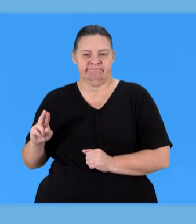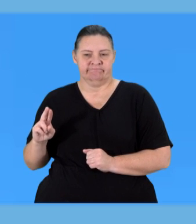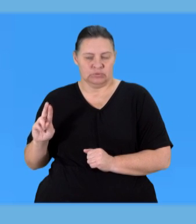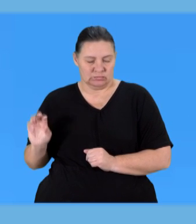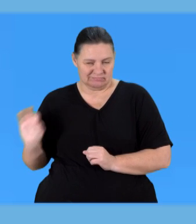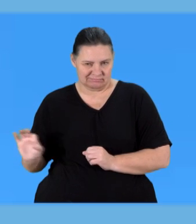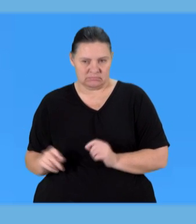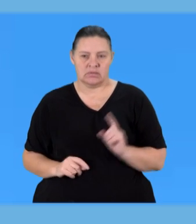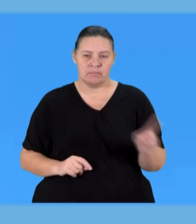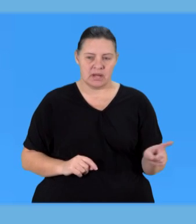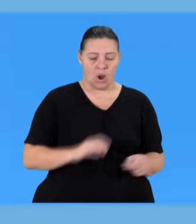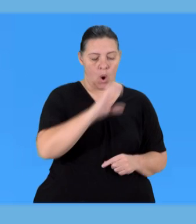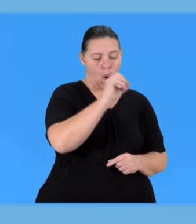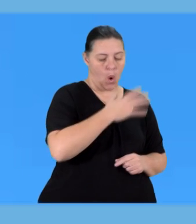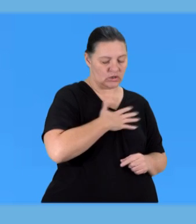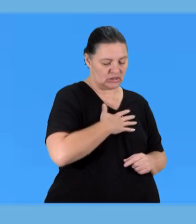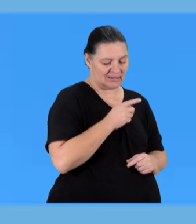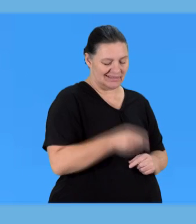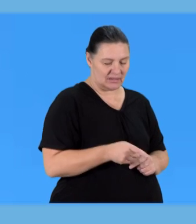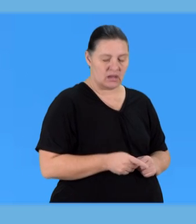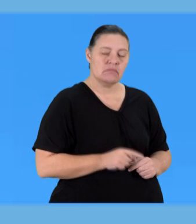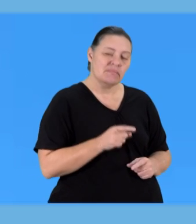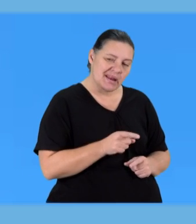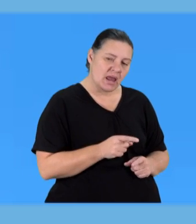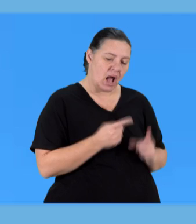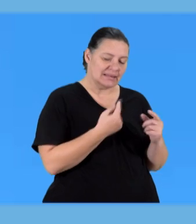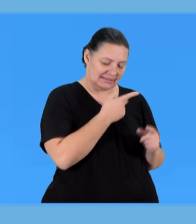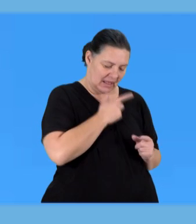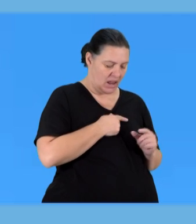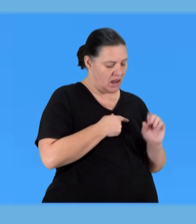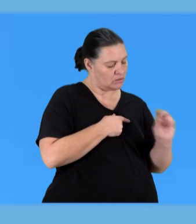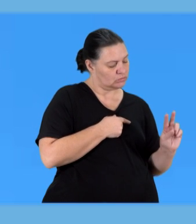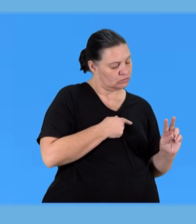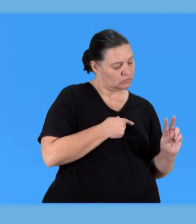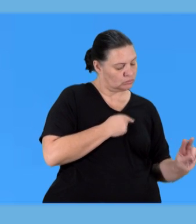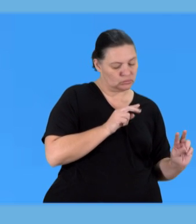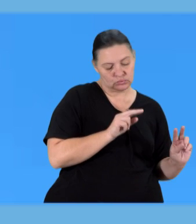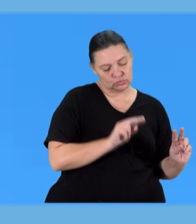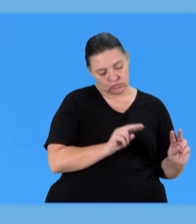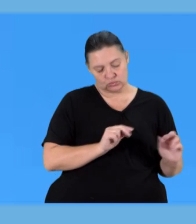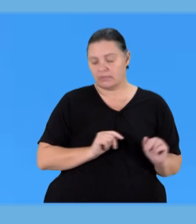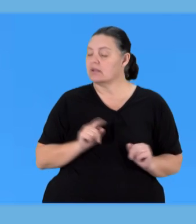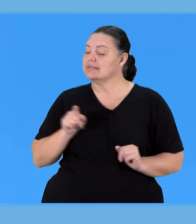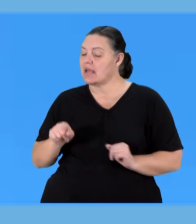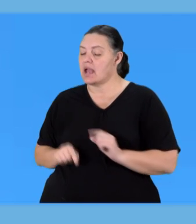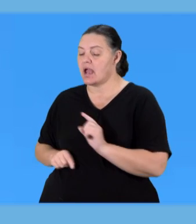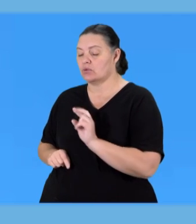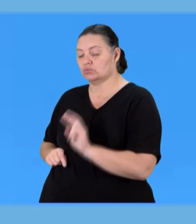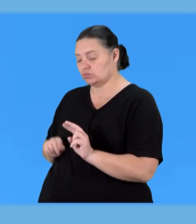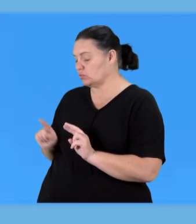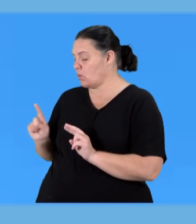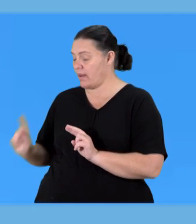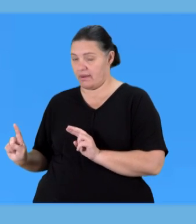oxygens. So this subscript tells us how many atoms we have of that particular element. Then on the products, we have 2